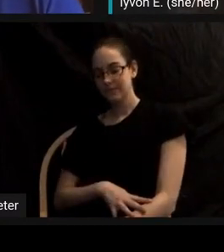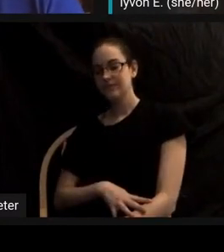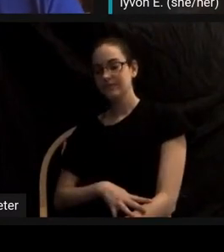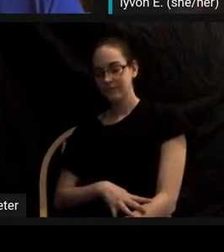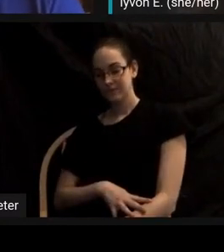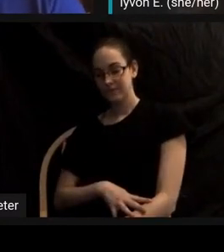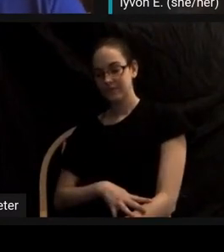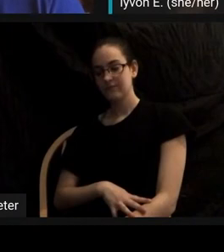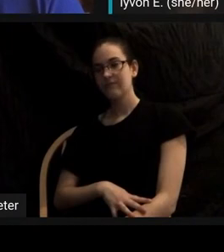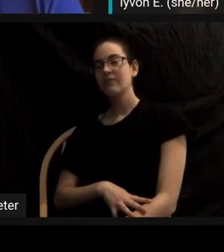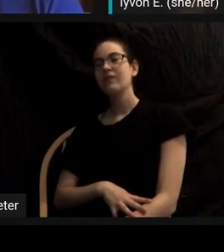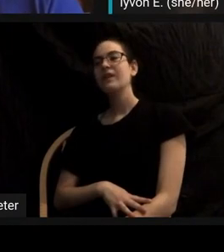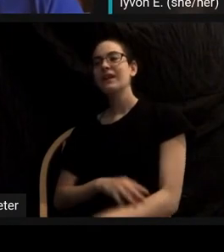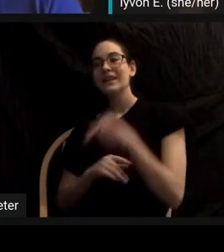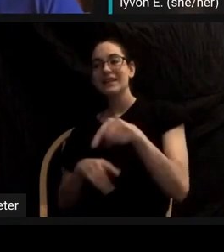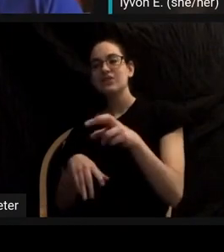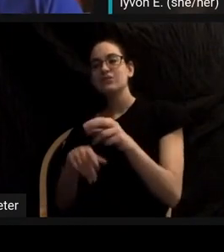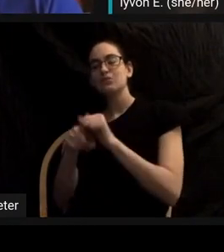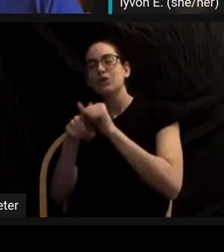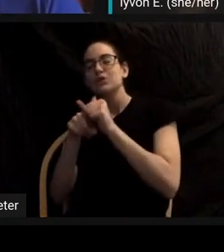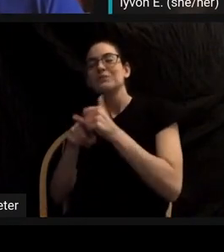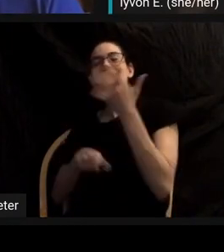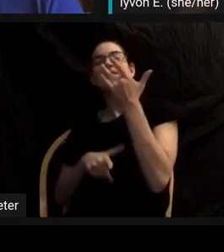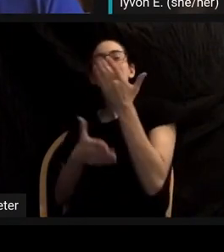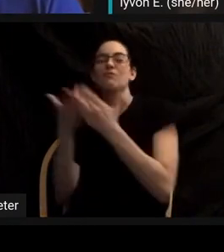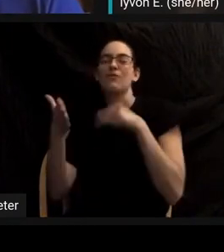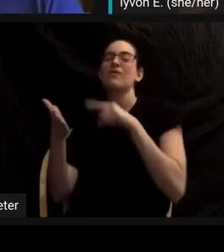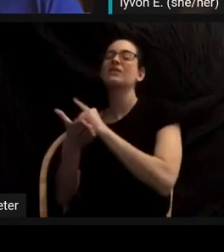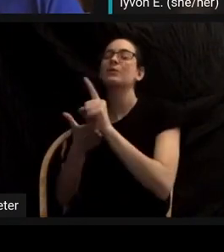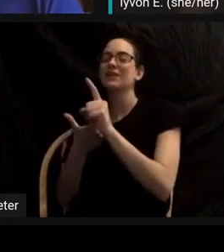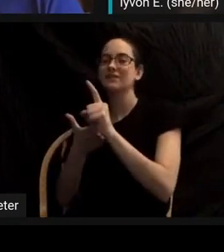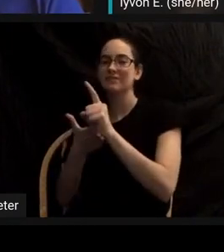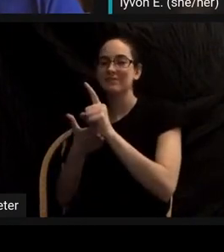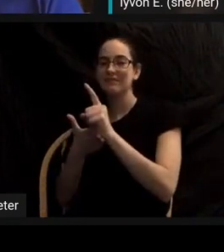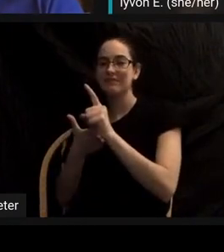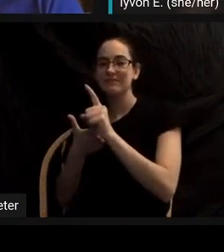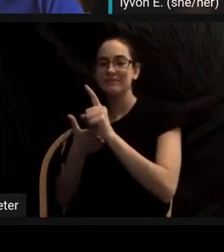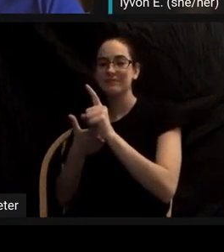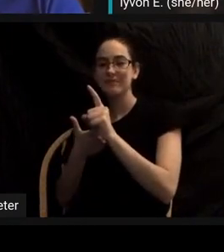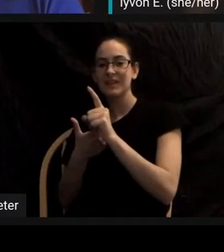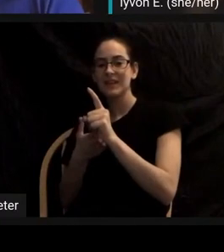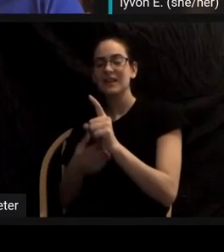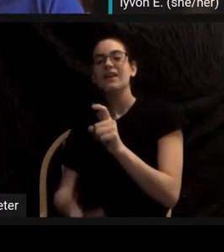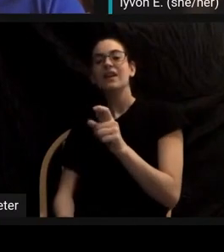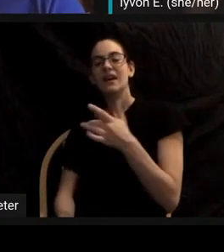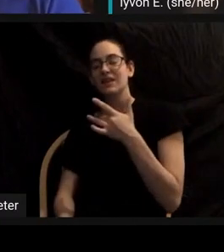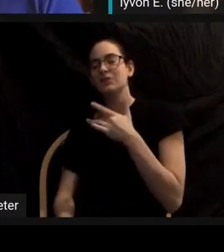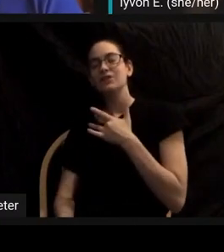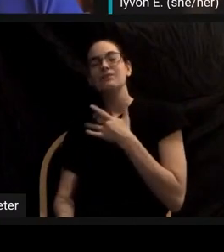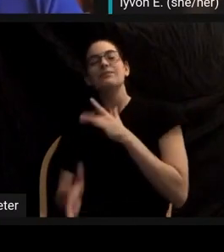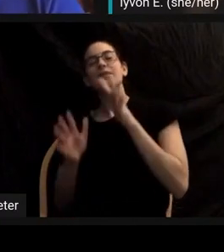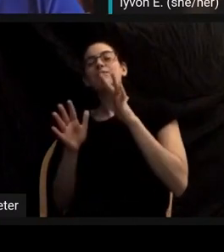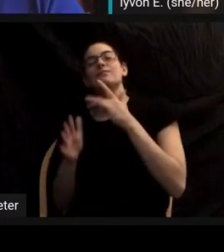this coming to this rehearsal has been my favorite part of my week this week. And it was just, and it was so lovely.